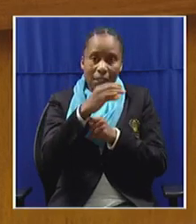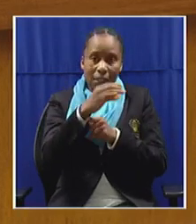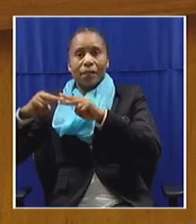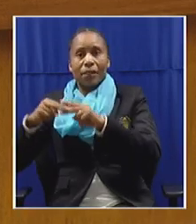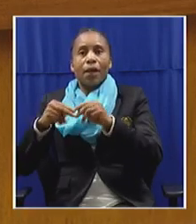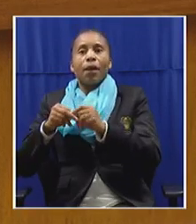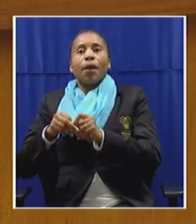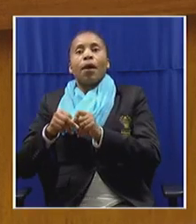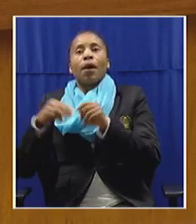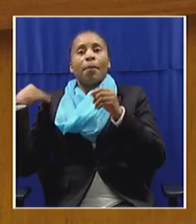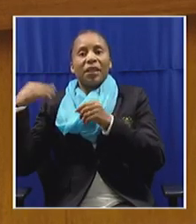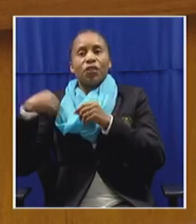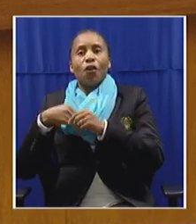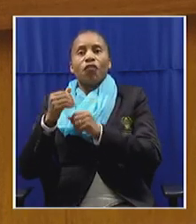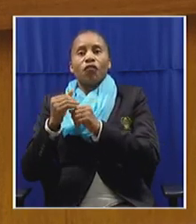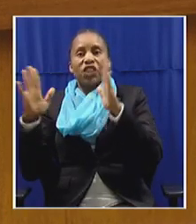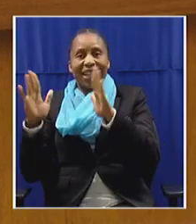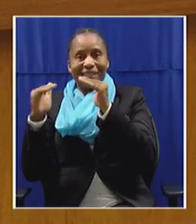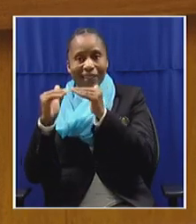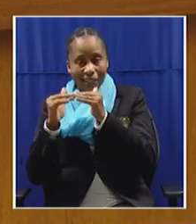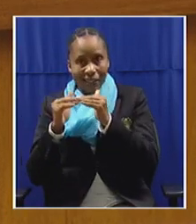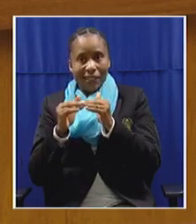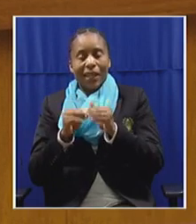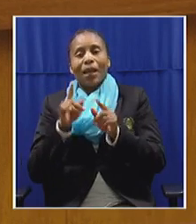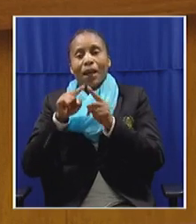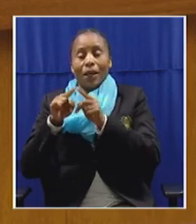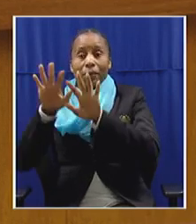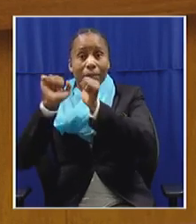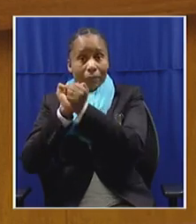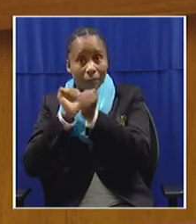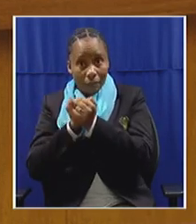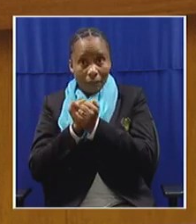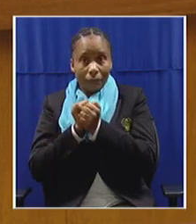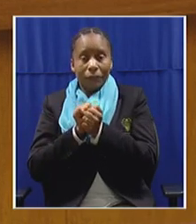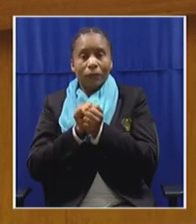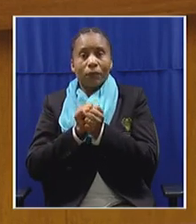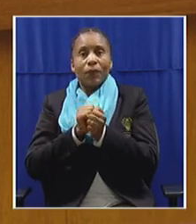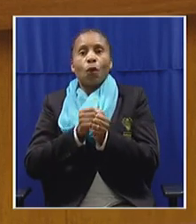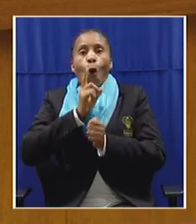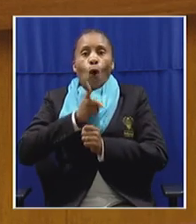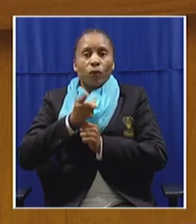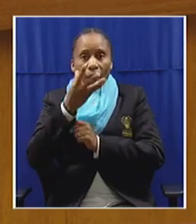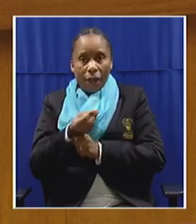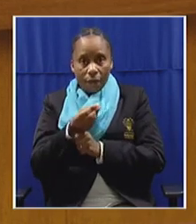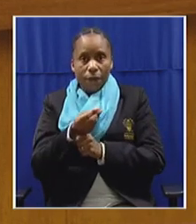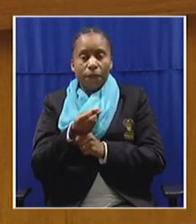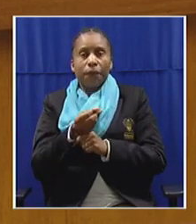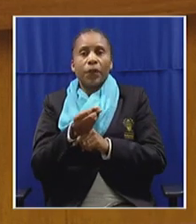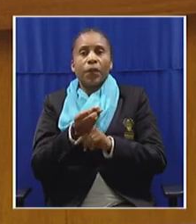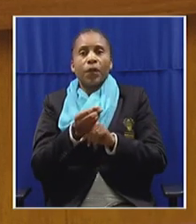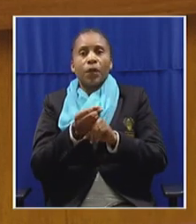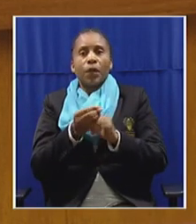and Correctional Services and another, confirmed an order of constitutional